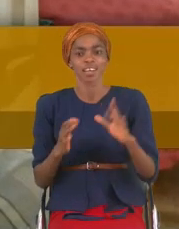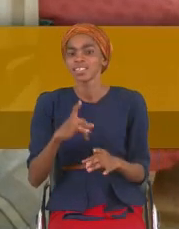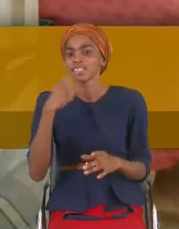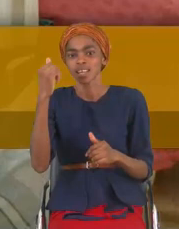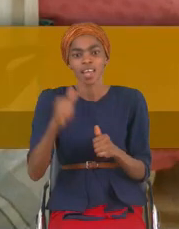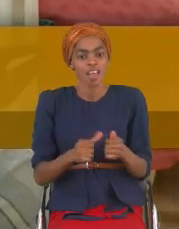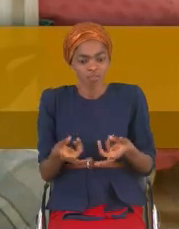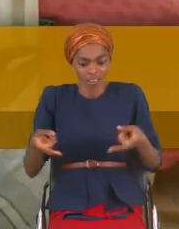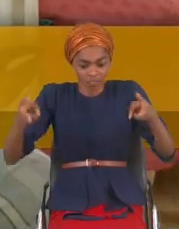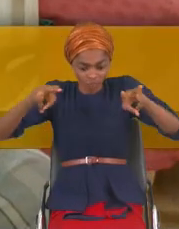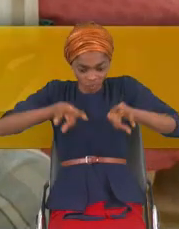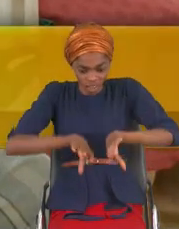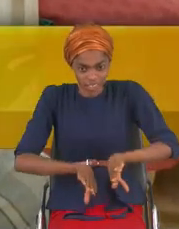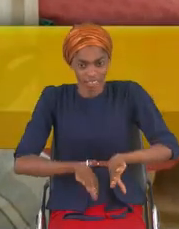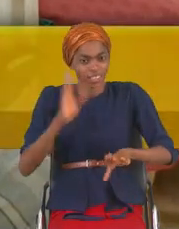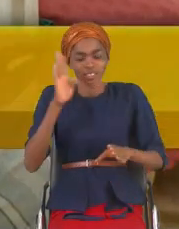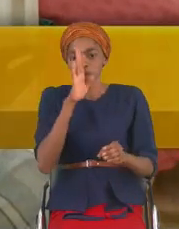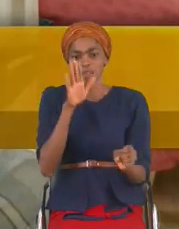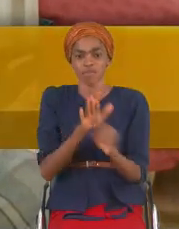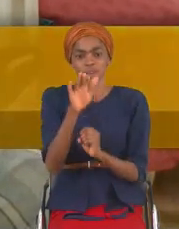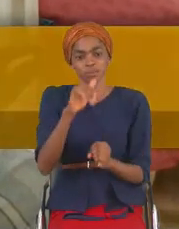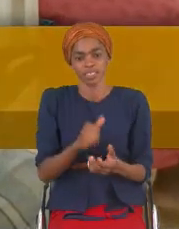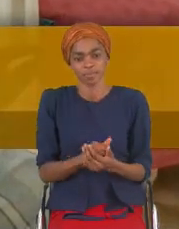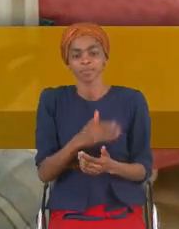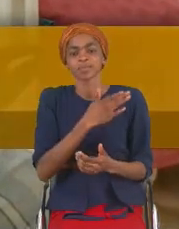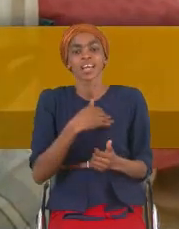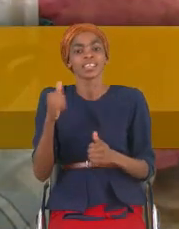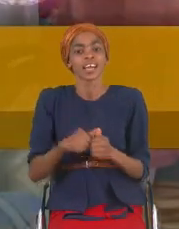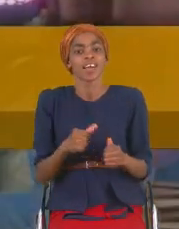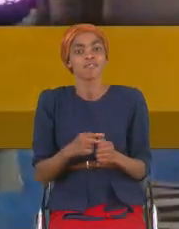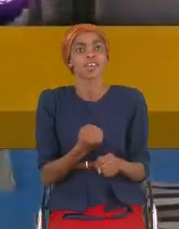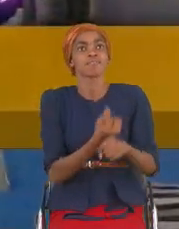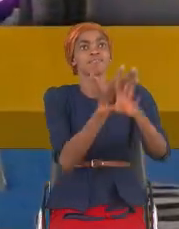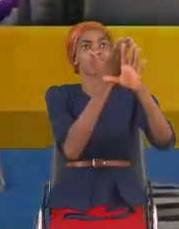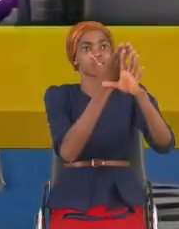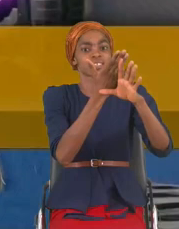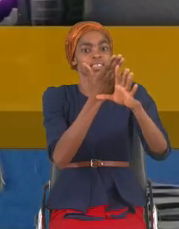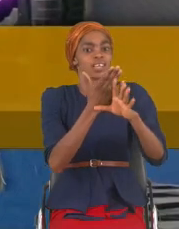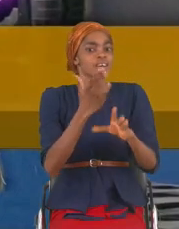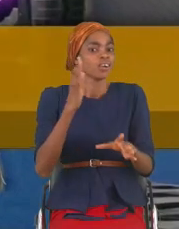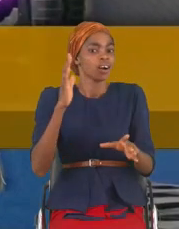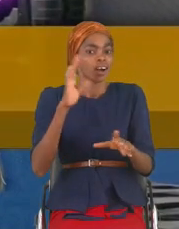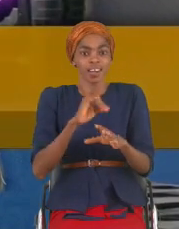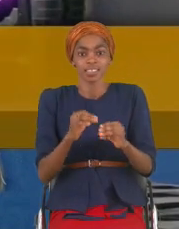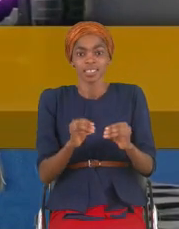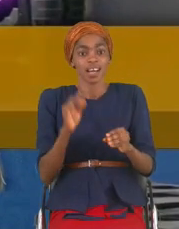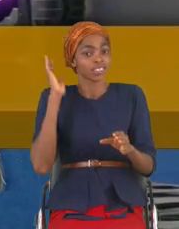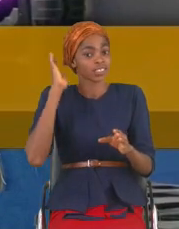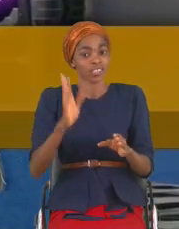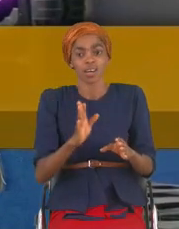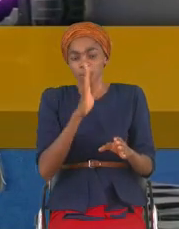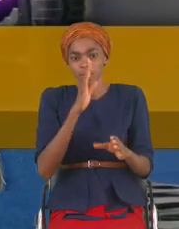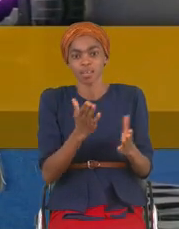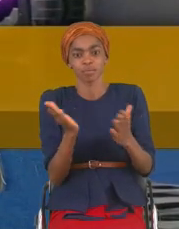valley shall be filled, and every mountain and hill shall be